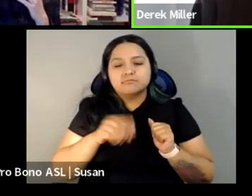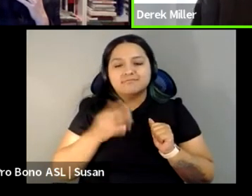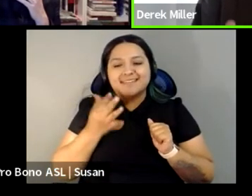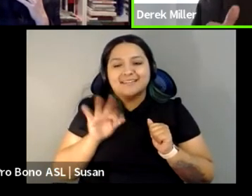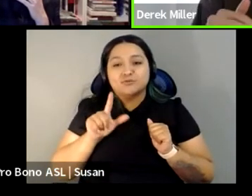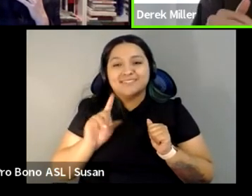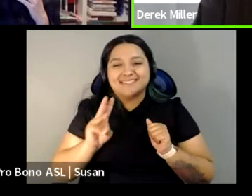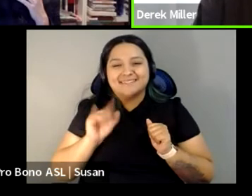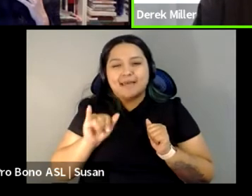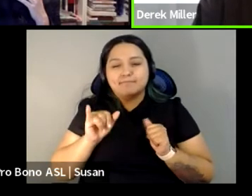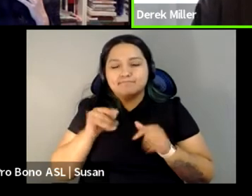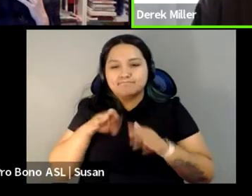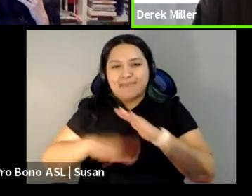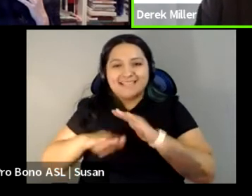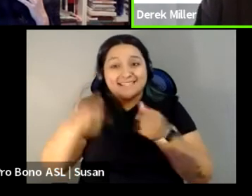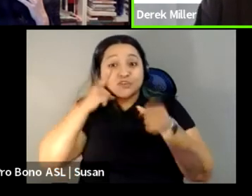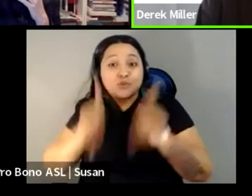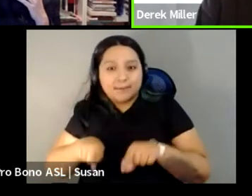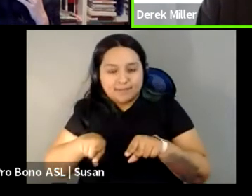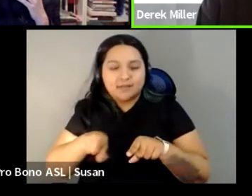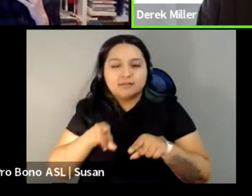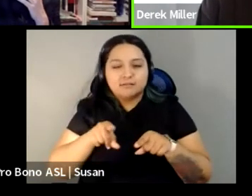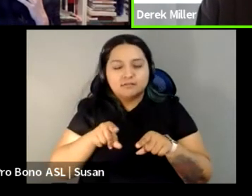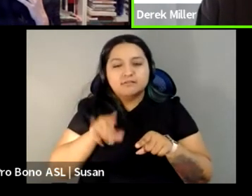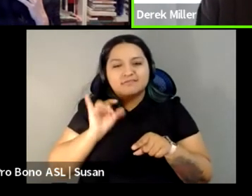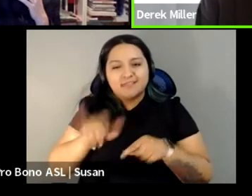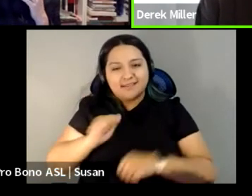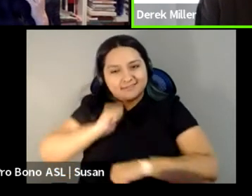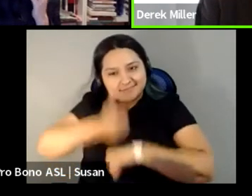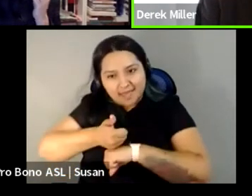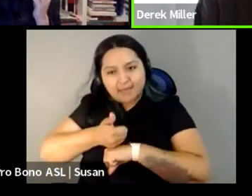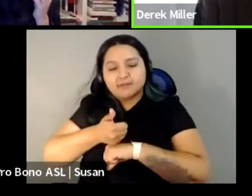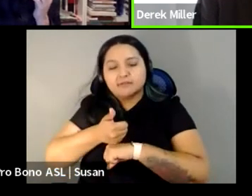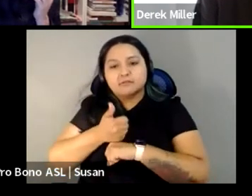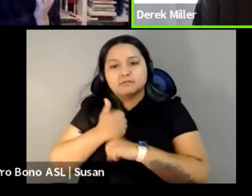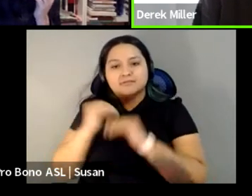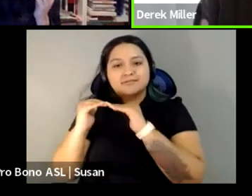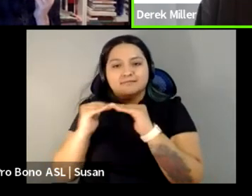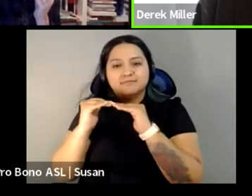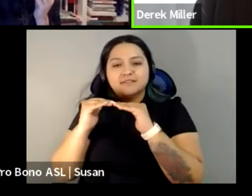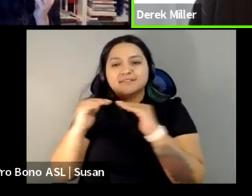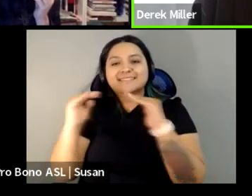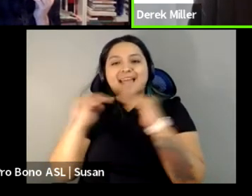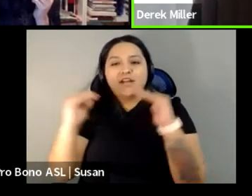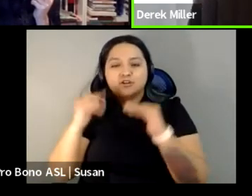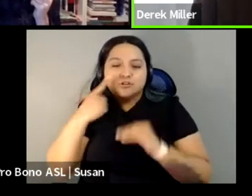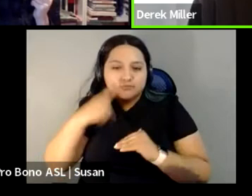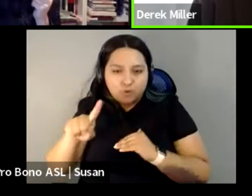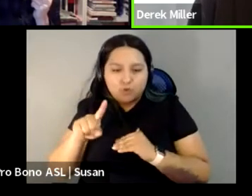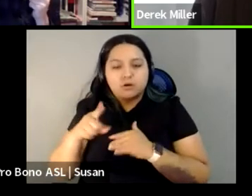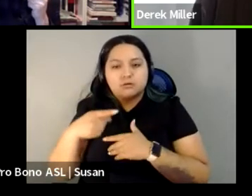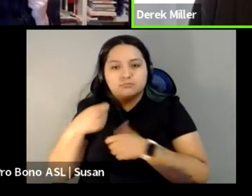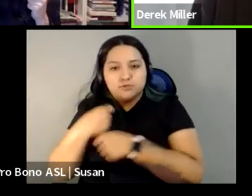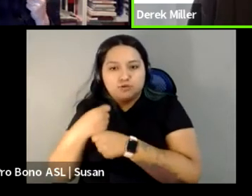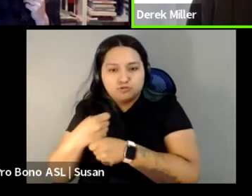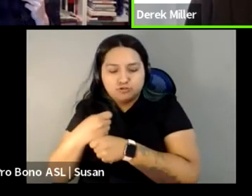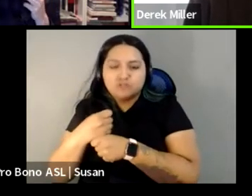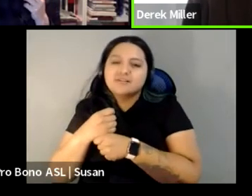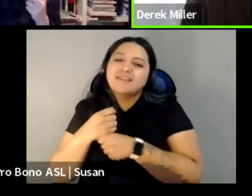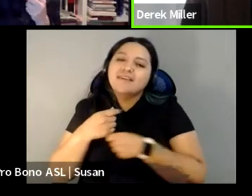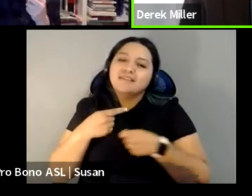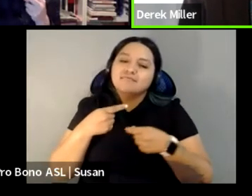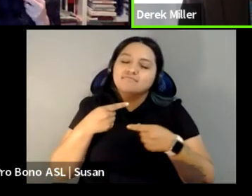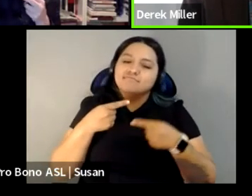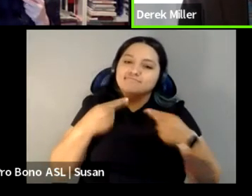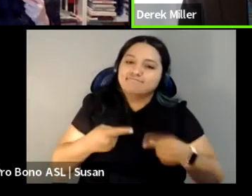1926, which set a floor for playwrights' contracts with a certain class of producer, and then the battles with producers over the nature of the guild